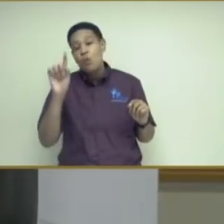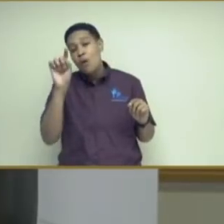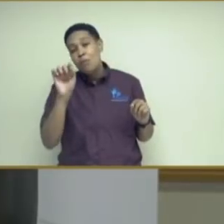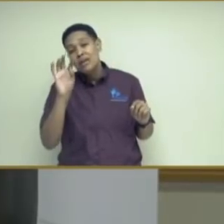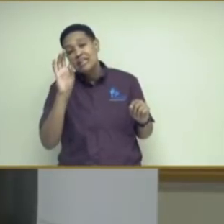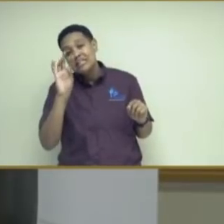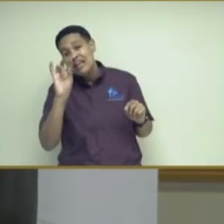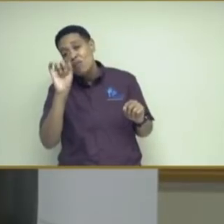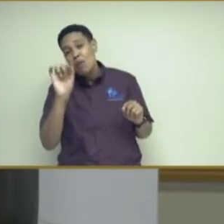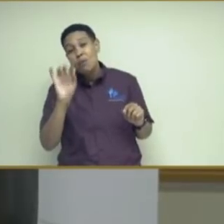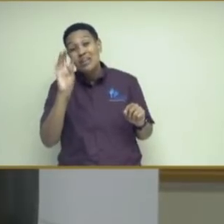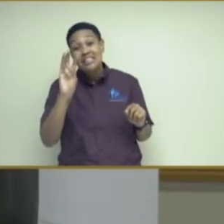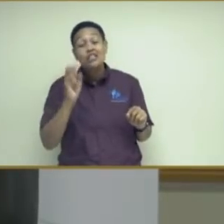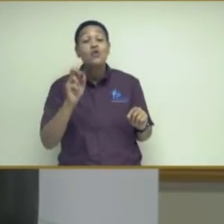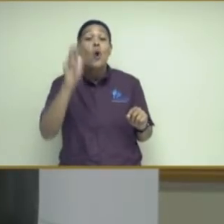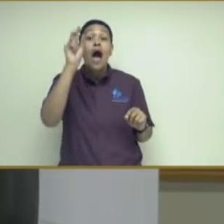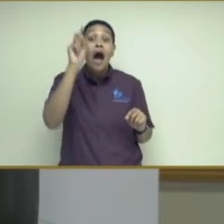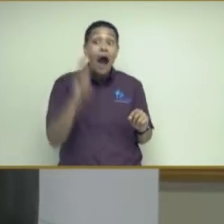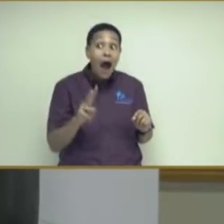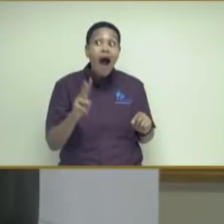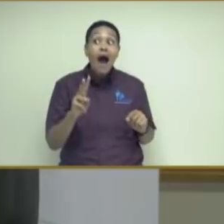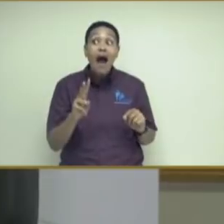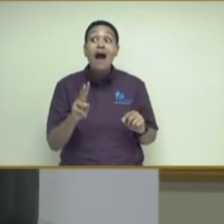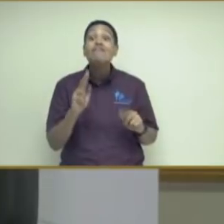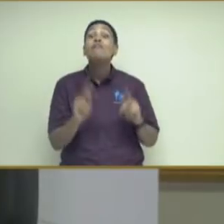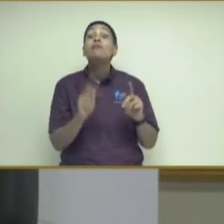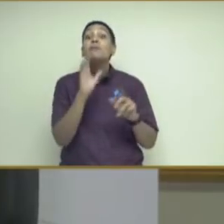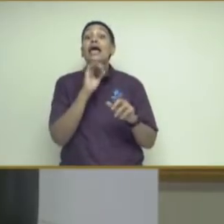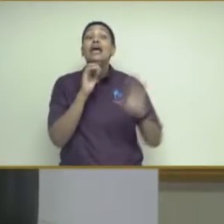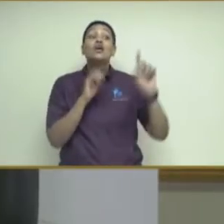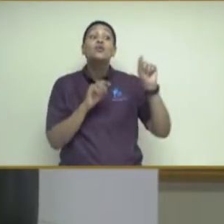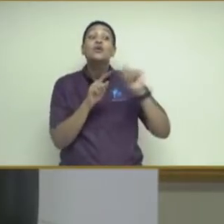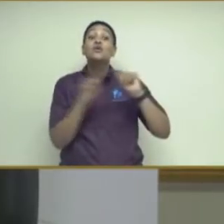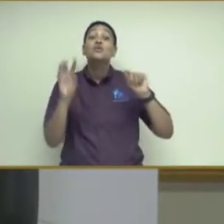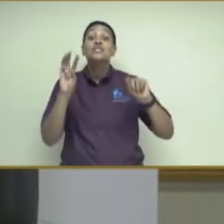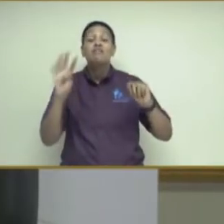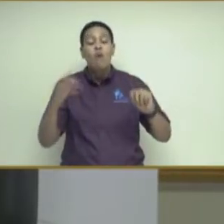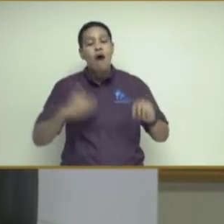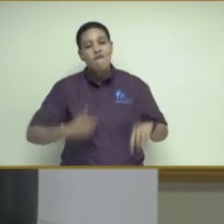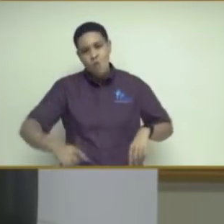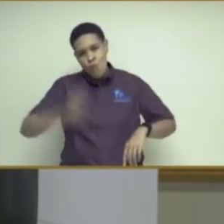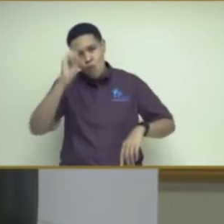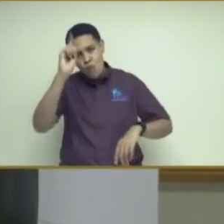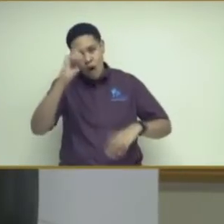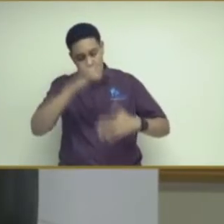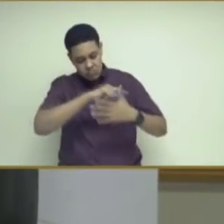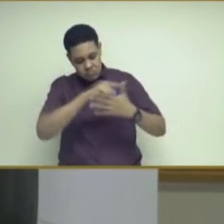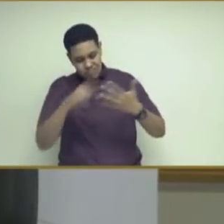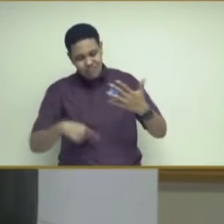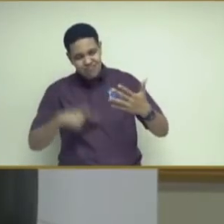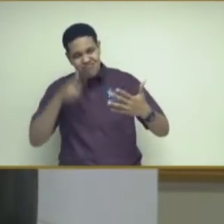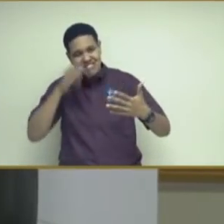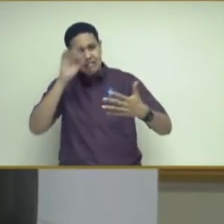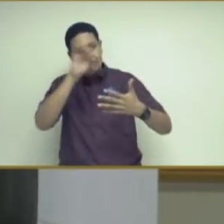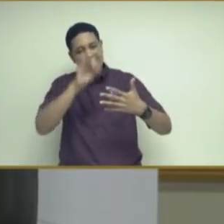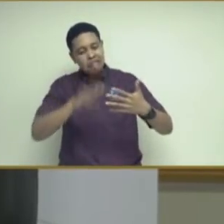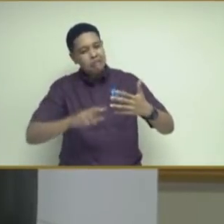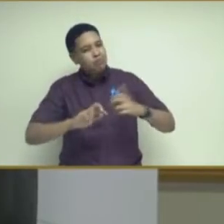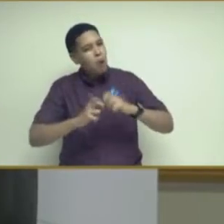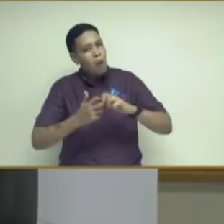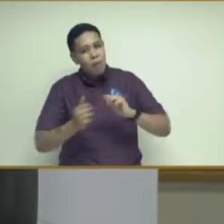1.6. Yeah. So half of those persons actually have at least one comorbidity. The other thing is